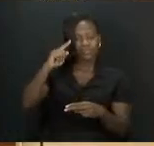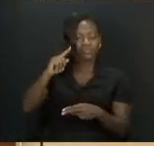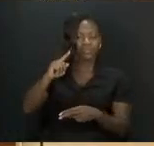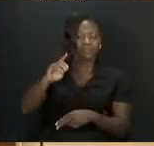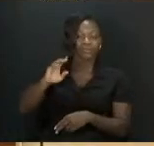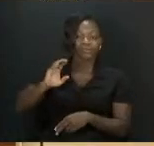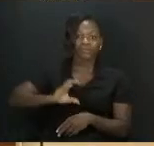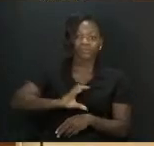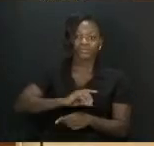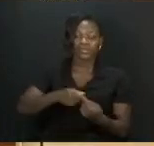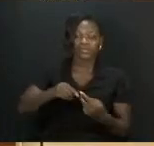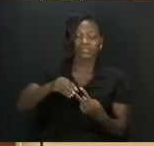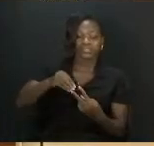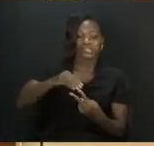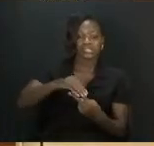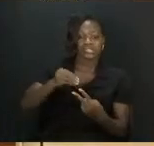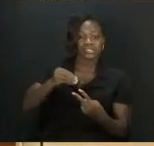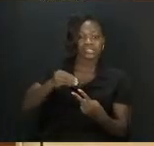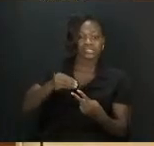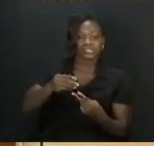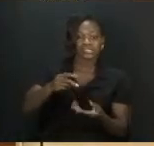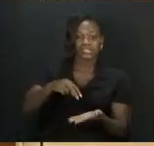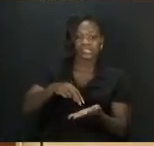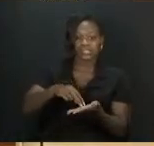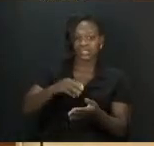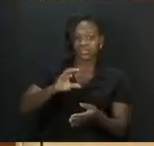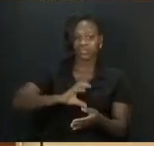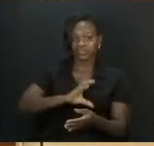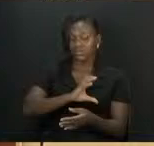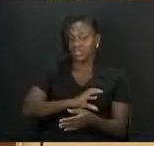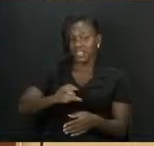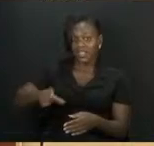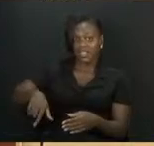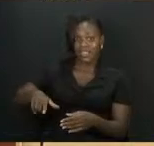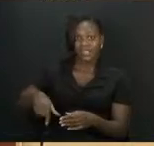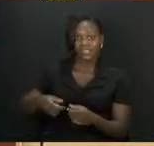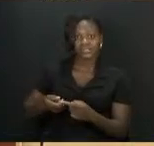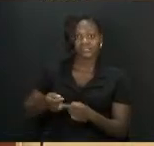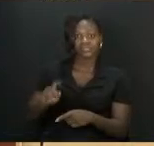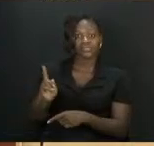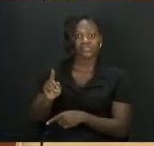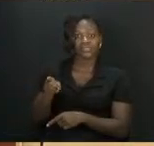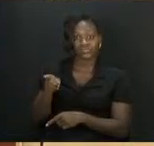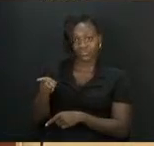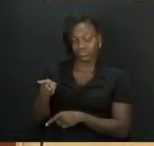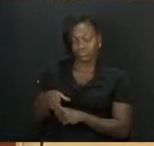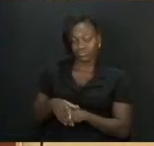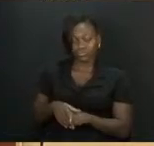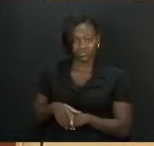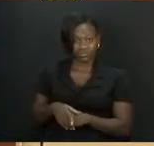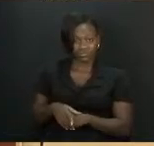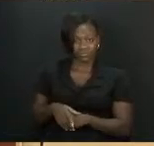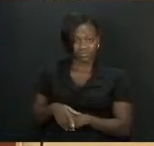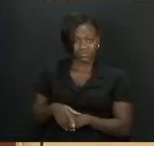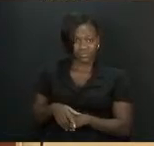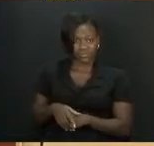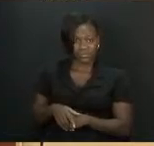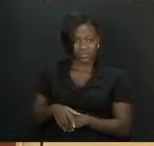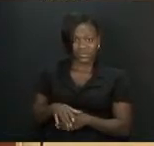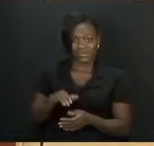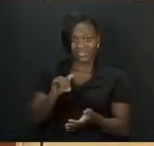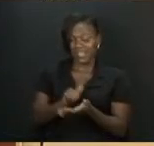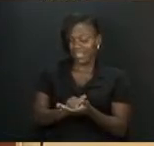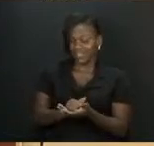standing. The delay, obviously, is coming from your side. And this delay, Mr. Speaker, is becoming